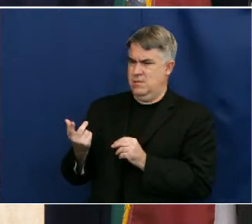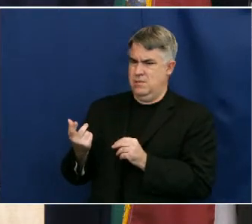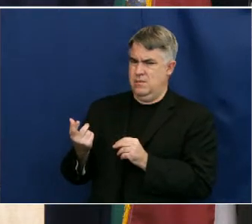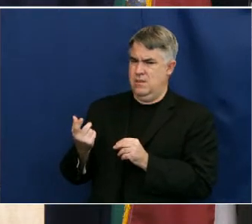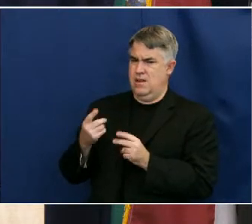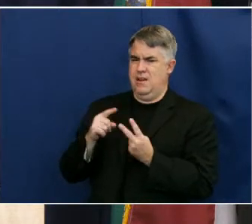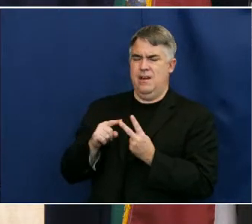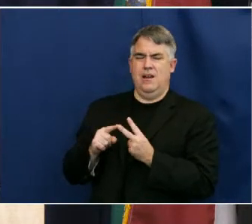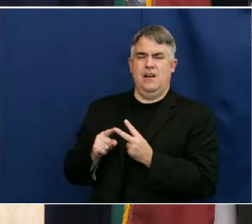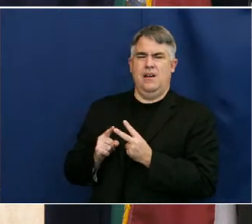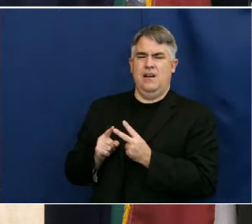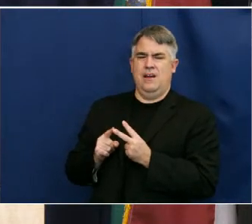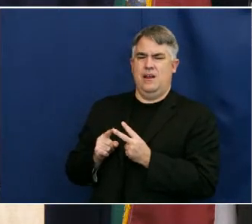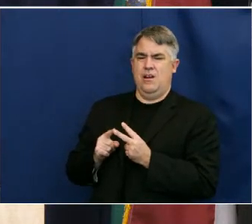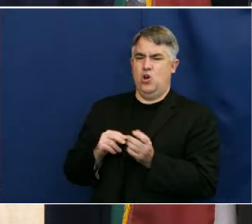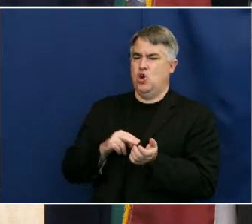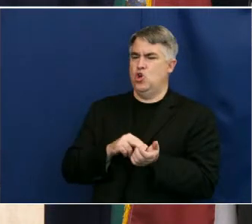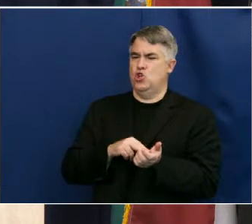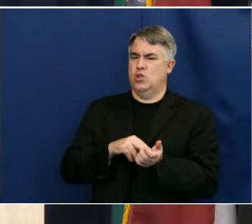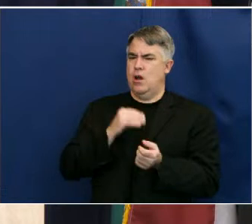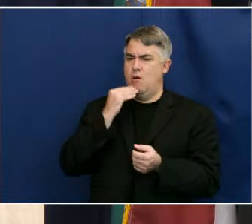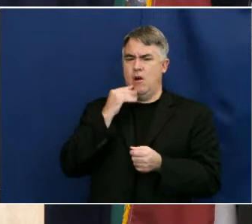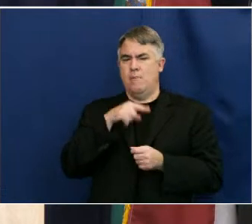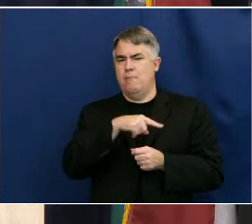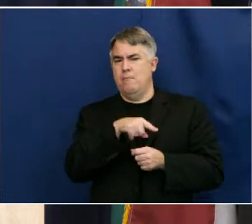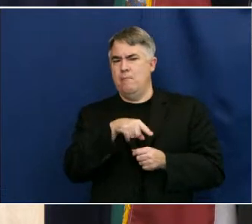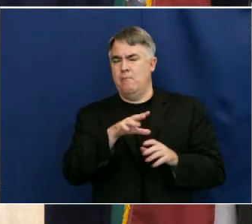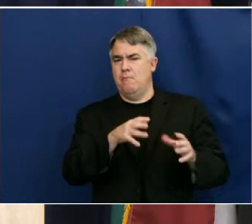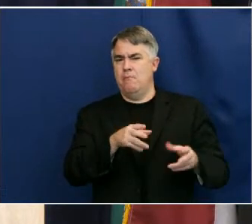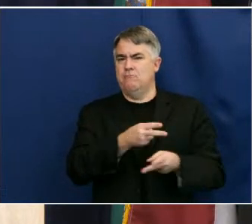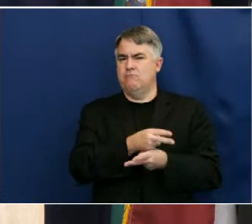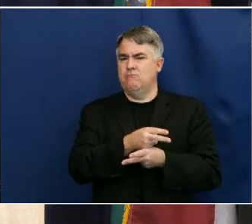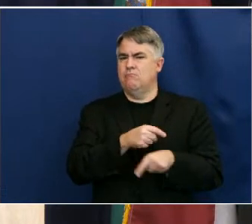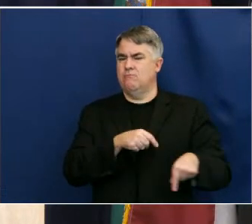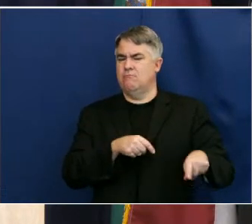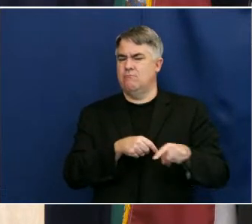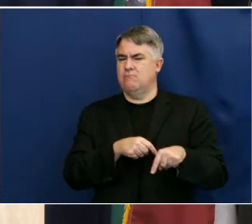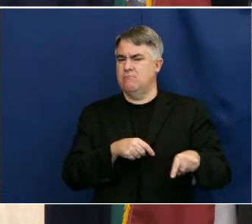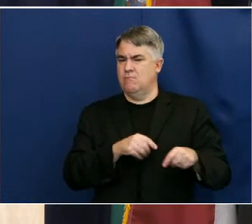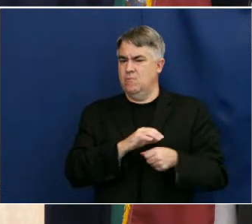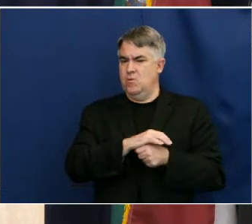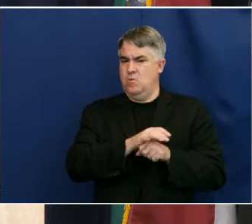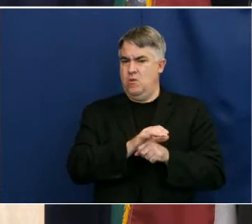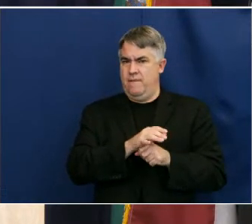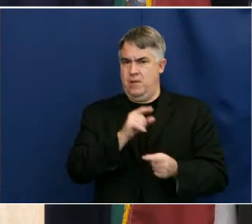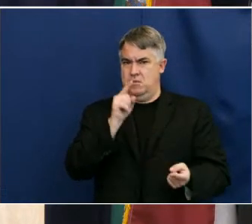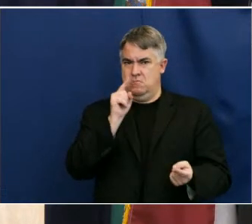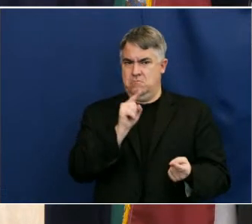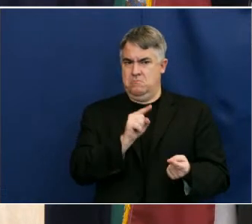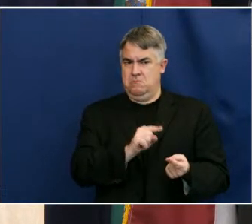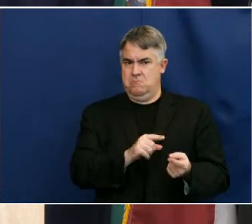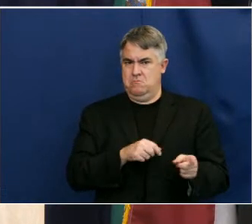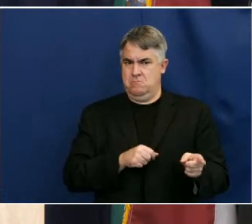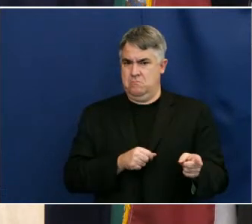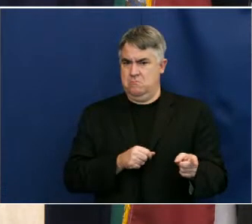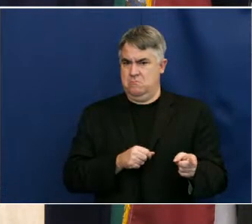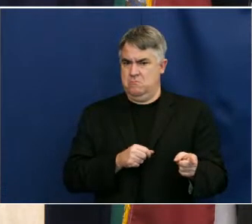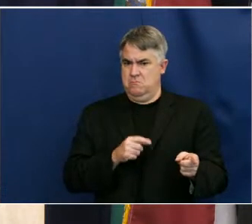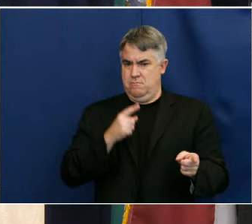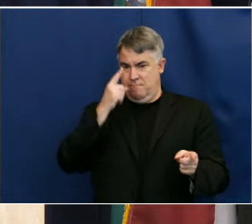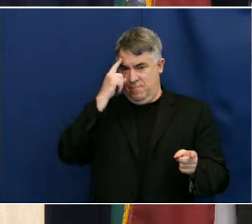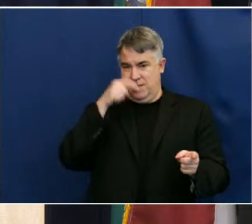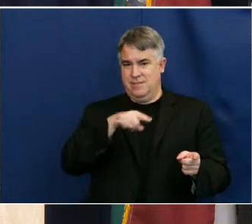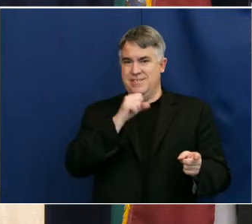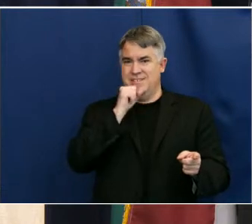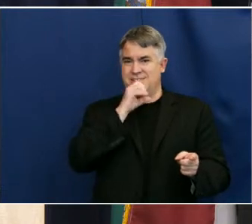skilled nursing facilities. We're seeing a decline nationwide in new COVID cases at SNFs, many attributing to that to vaccines. So I'm wondering, here locally,